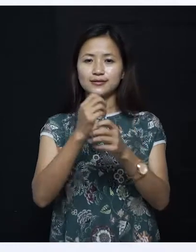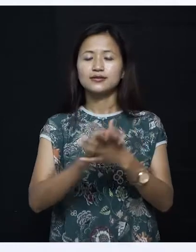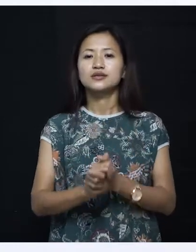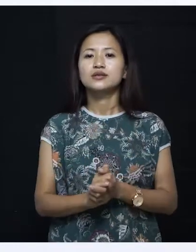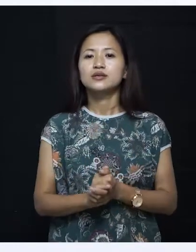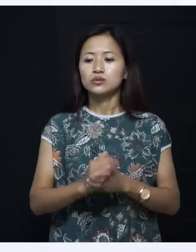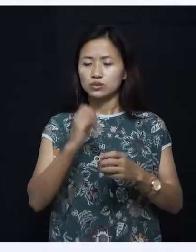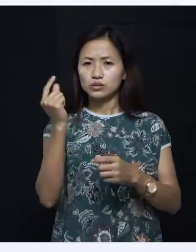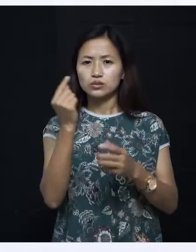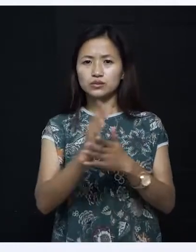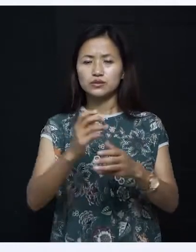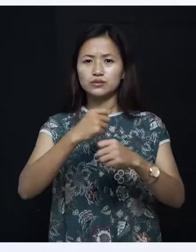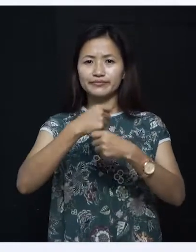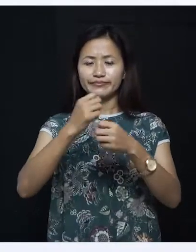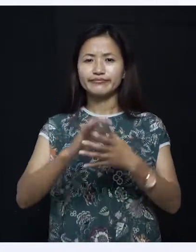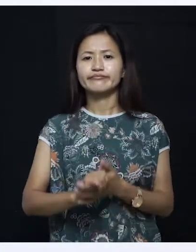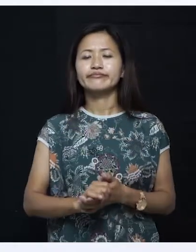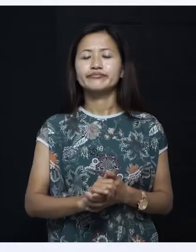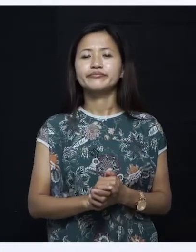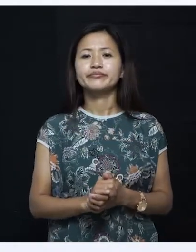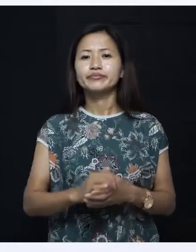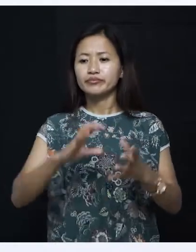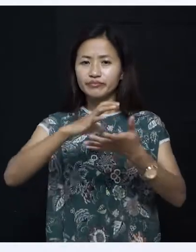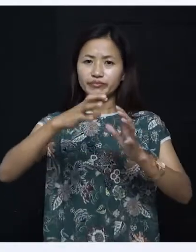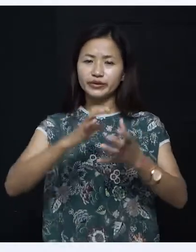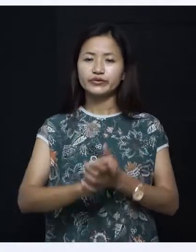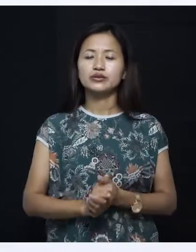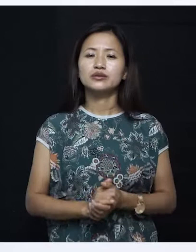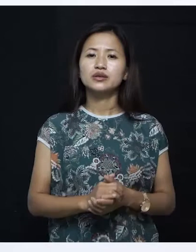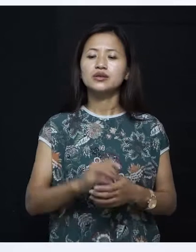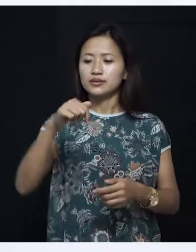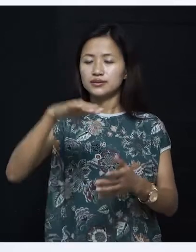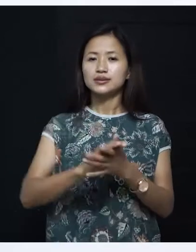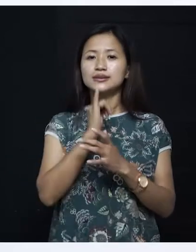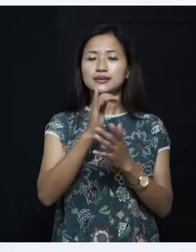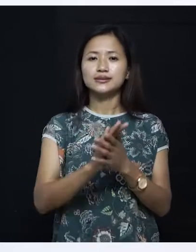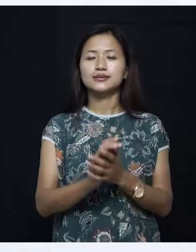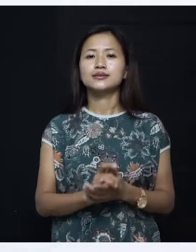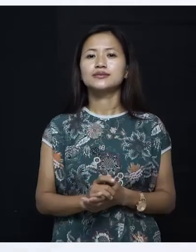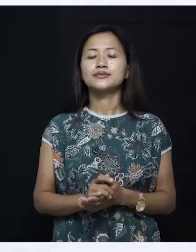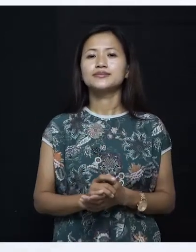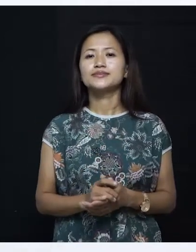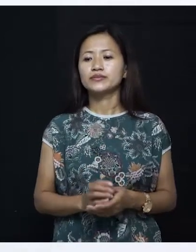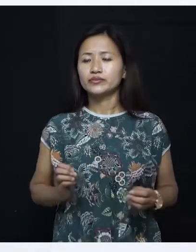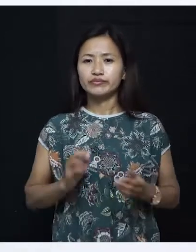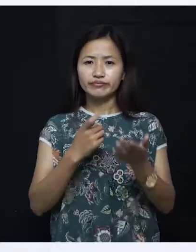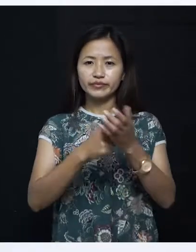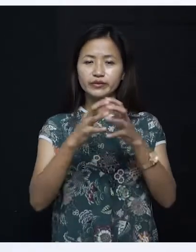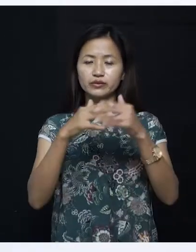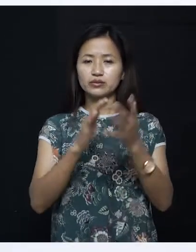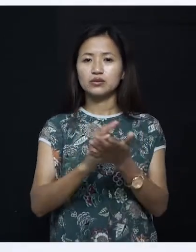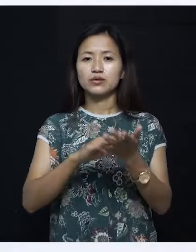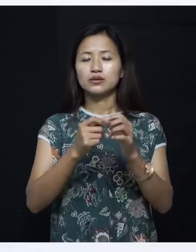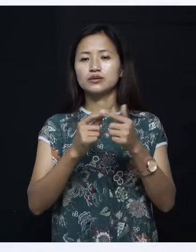to manufacture. Why we go for aluminum smelting is because this is used, this raw material, okay, this aluminum